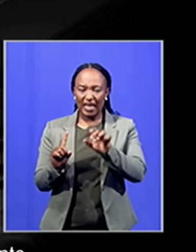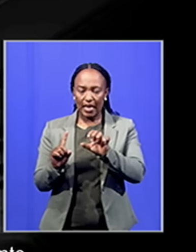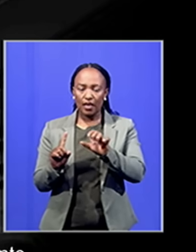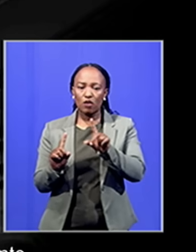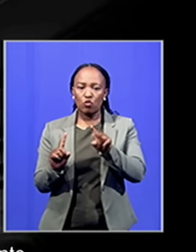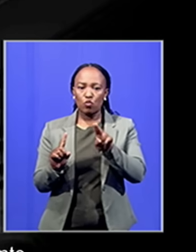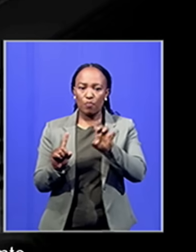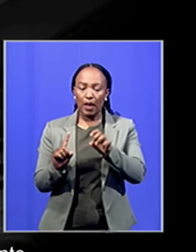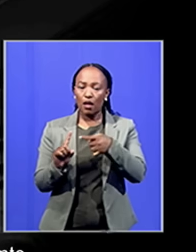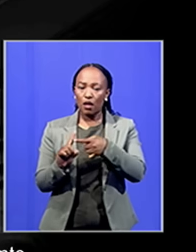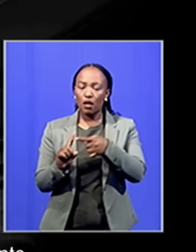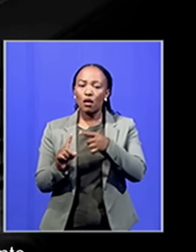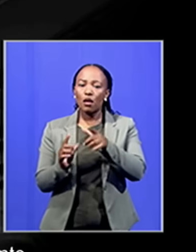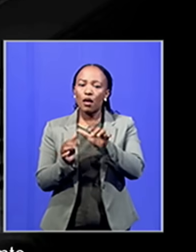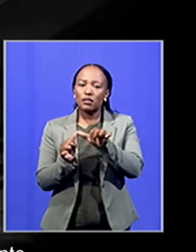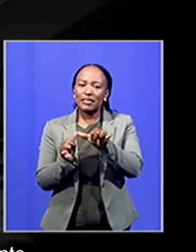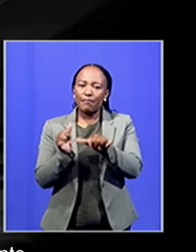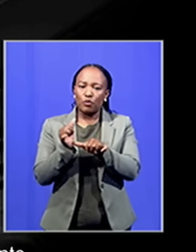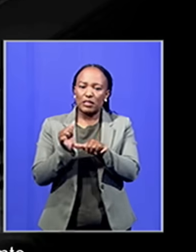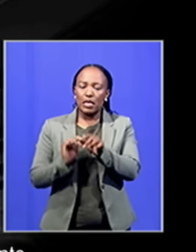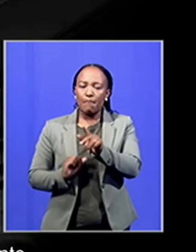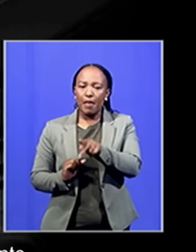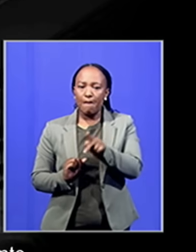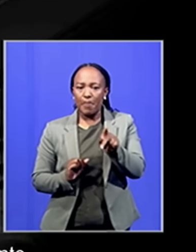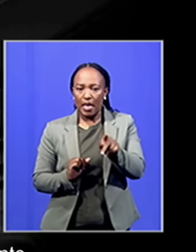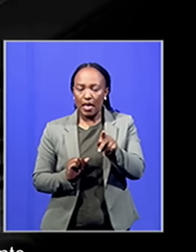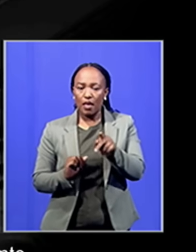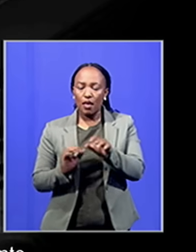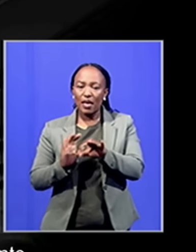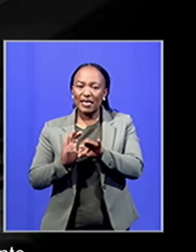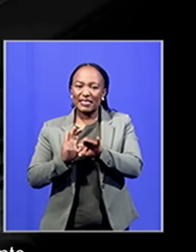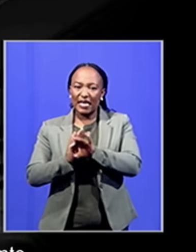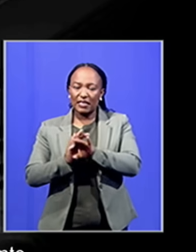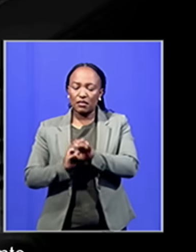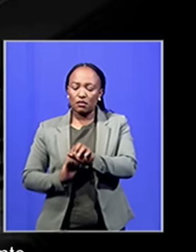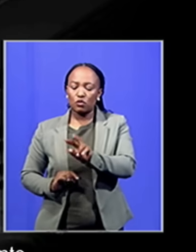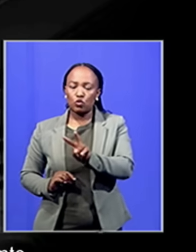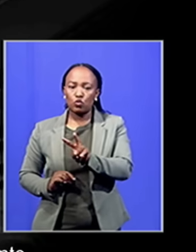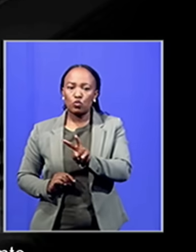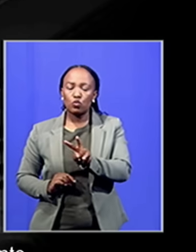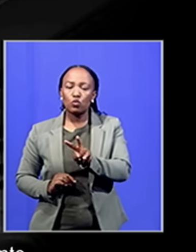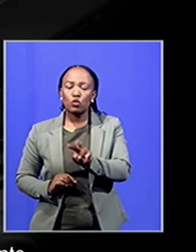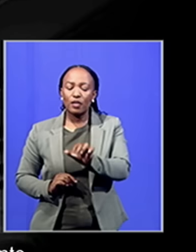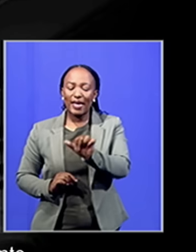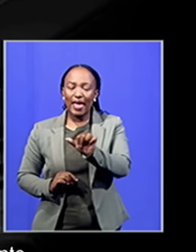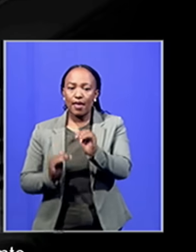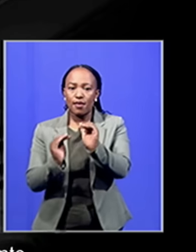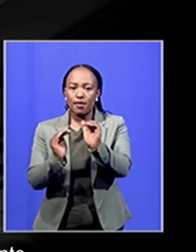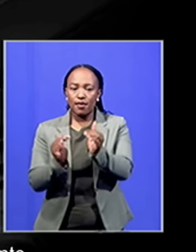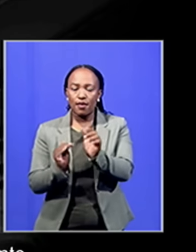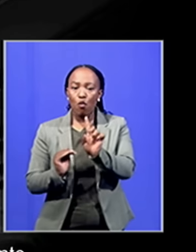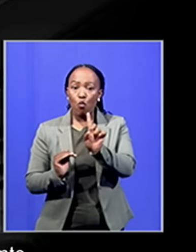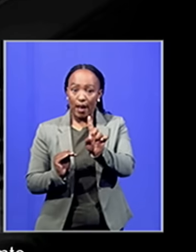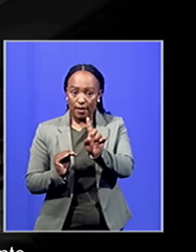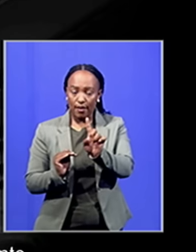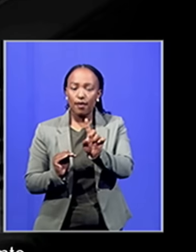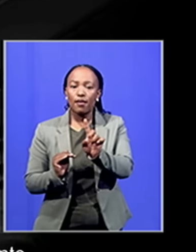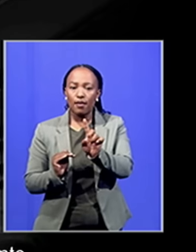Africa in terms of Section 2A1 of the Public Protector Act of